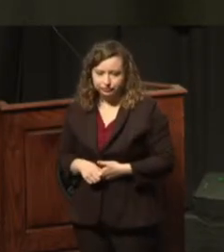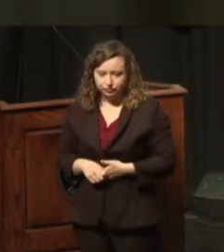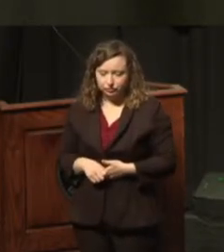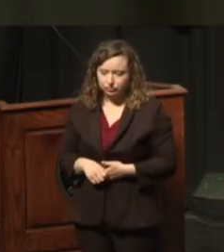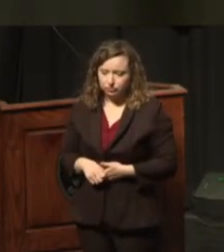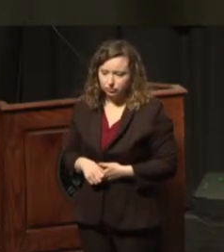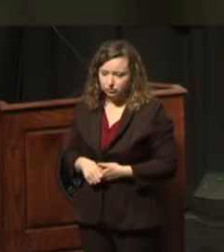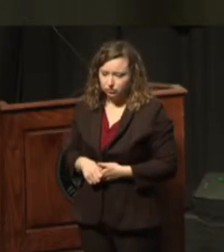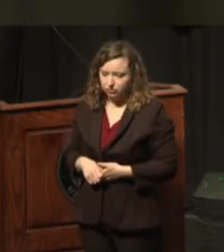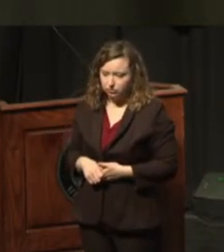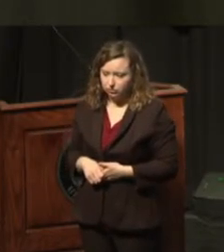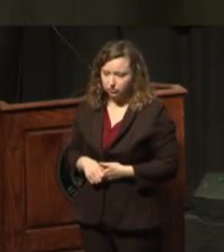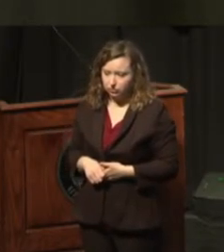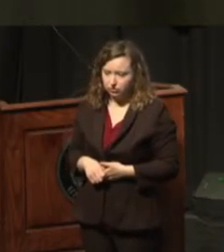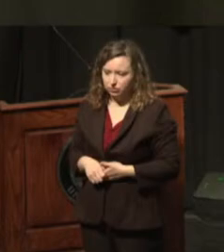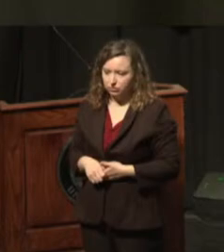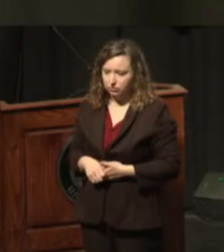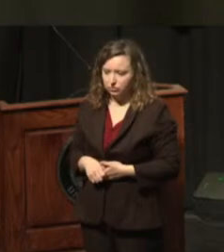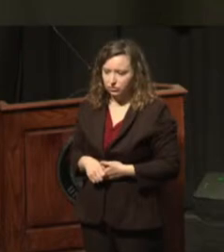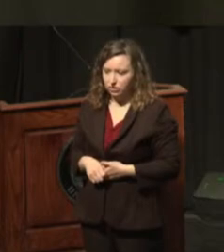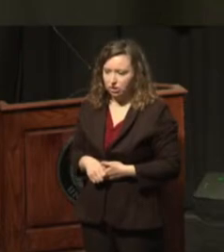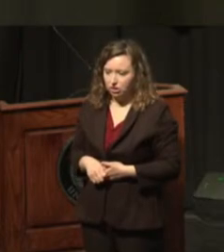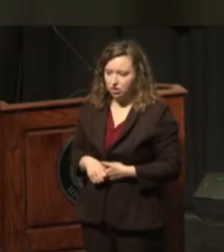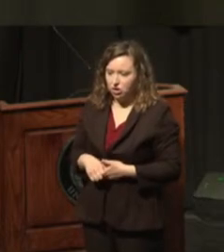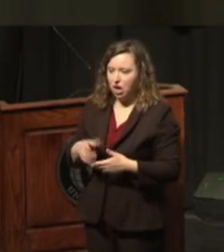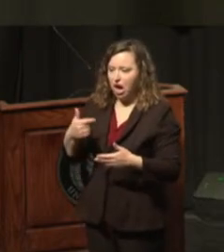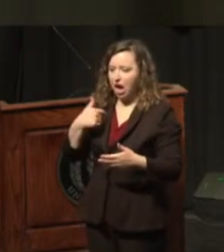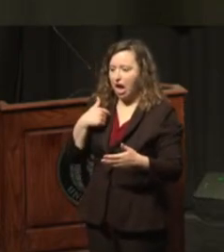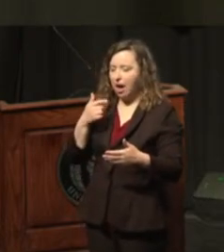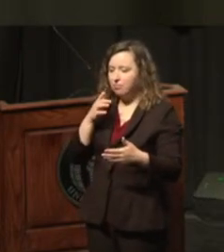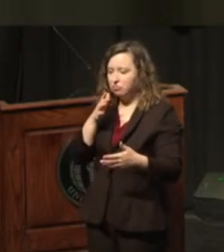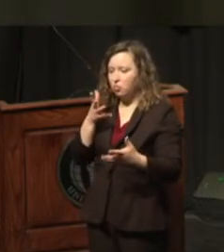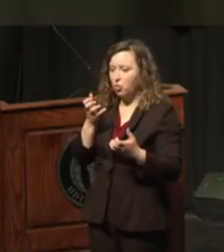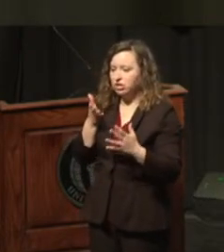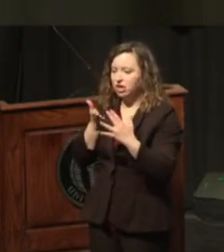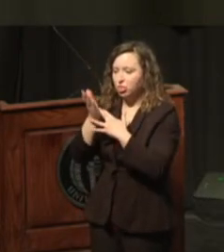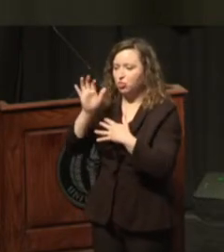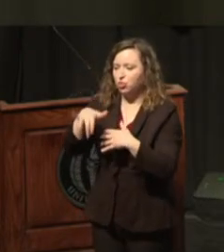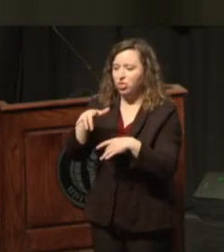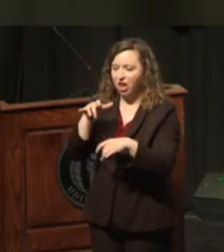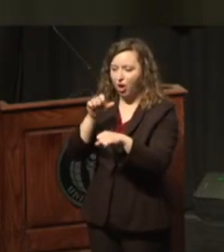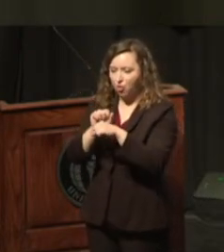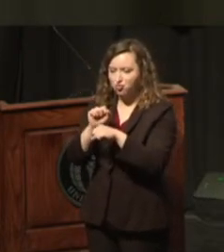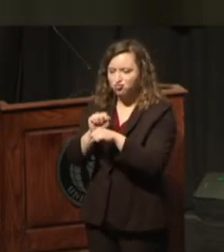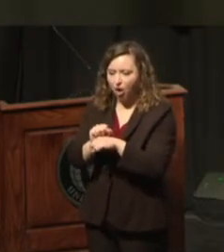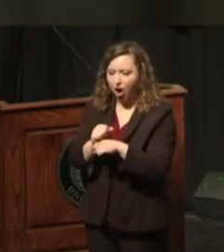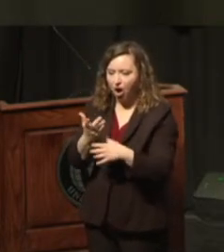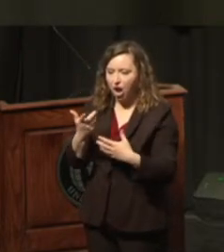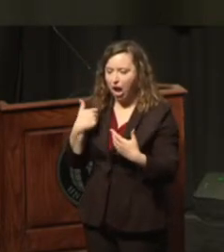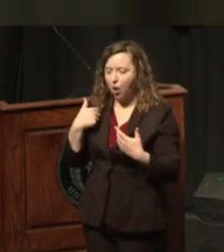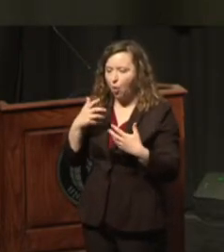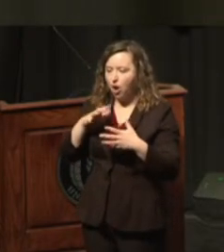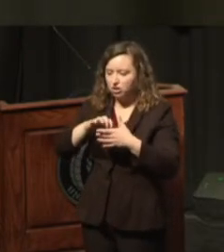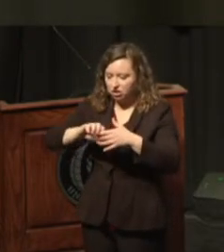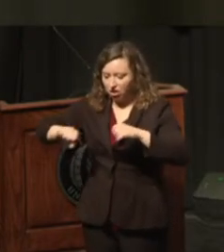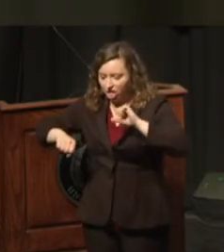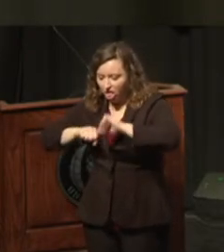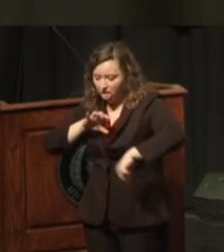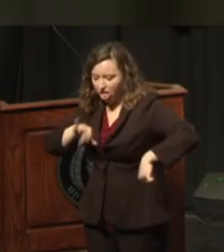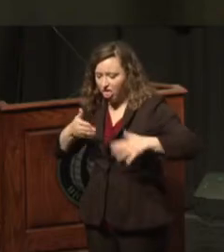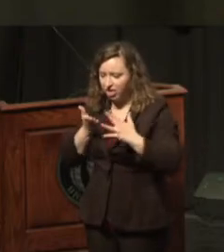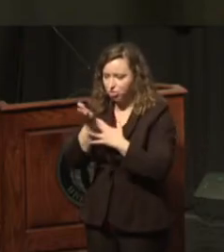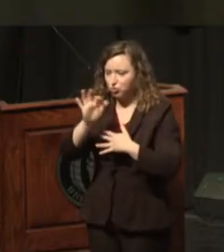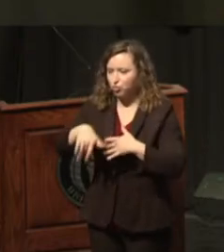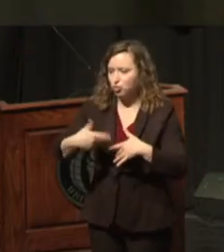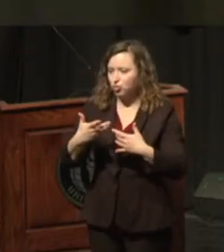hole. He had gotten a rock hammer from Red, and he knew geology. And over time, he had dug this hole through his cell, and he escaped. But I won't talk